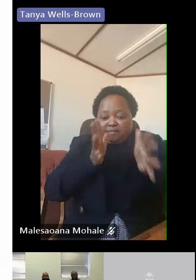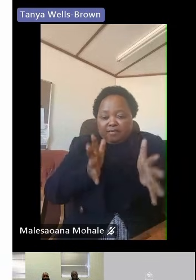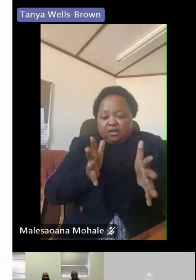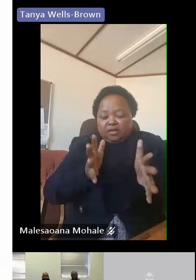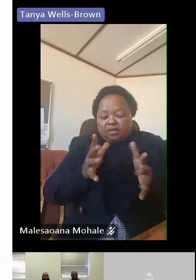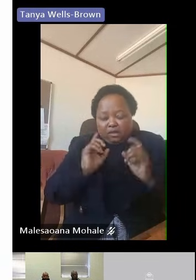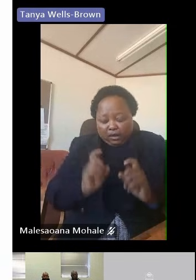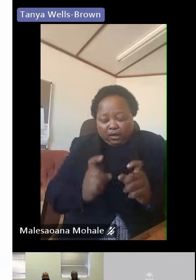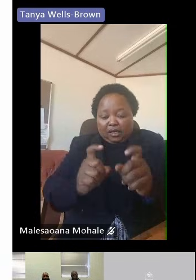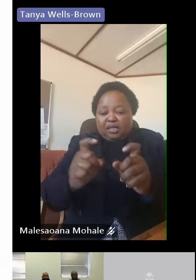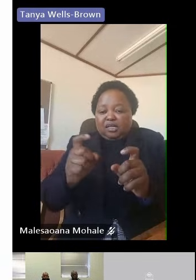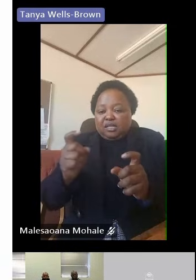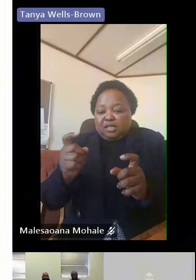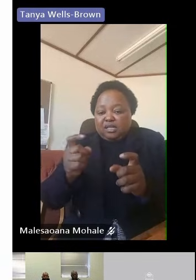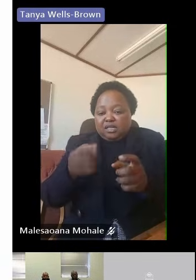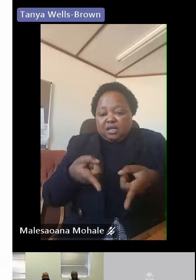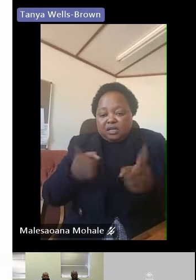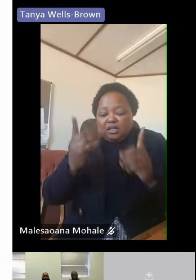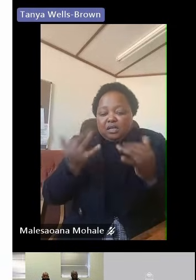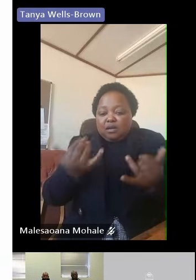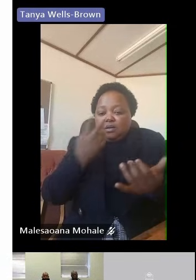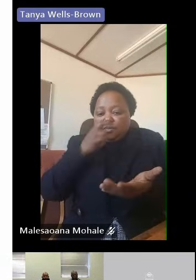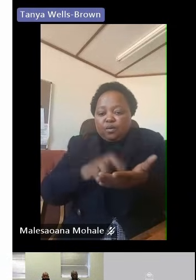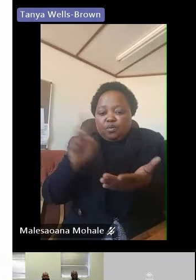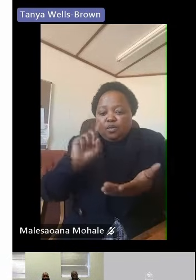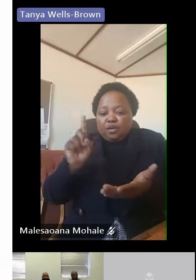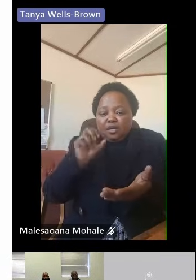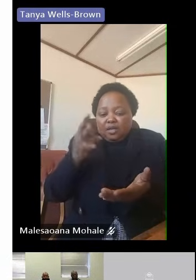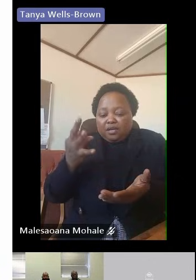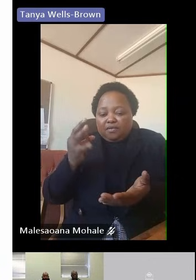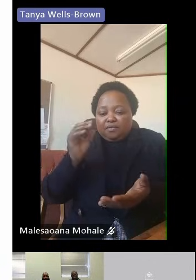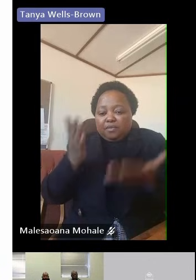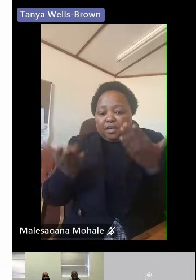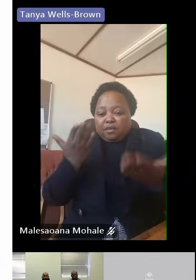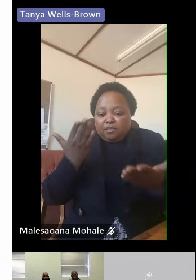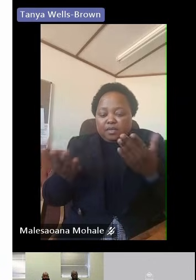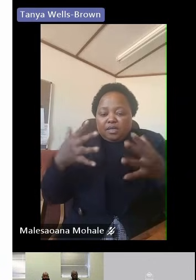of violence lose their agency if systems are not joined together. They